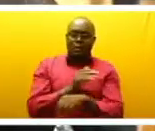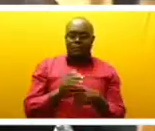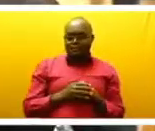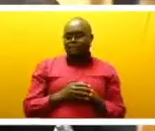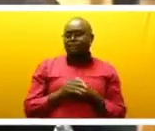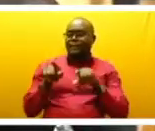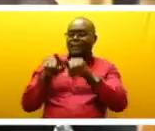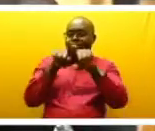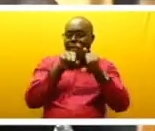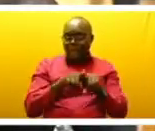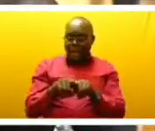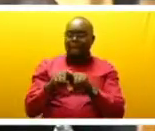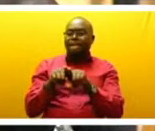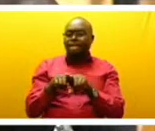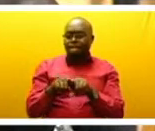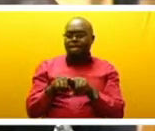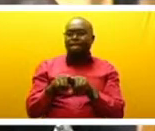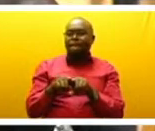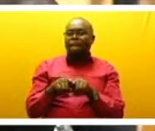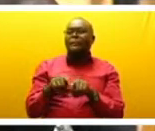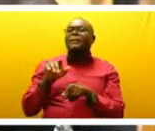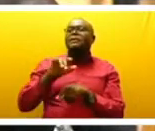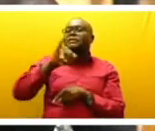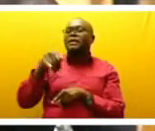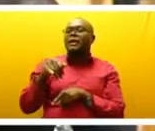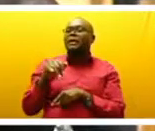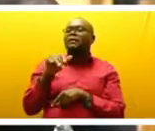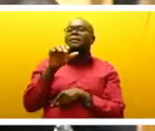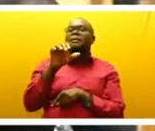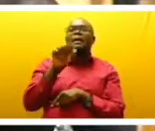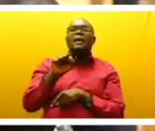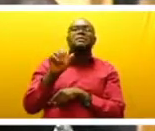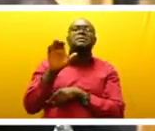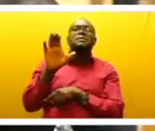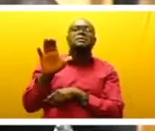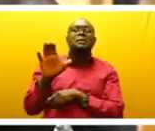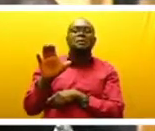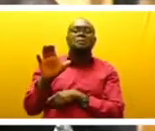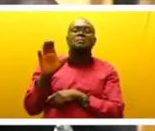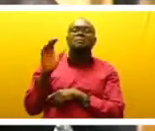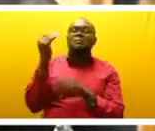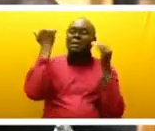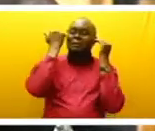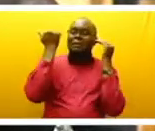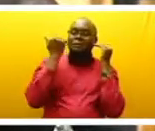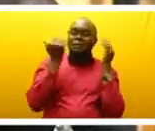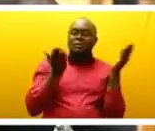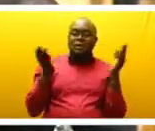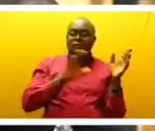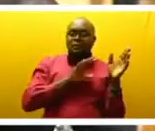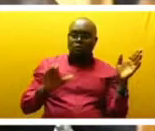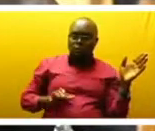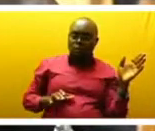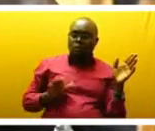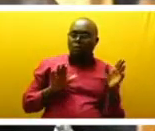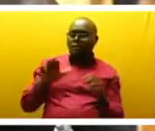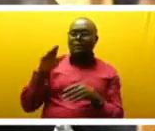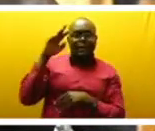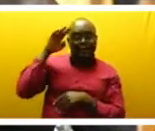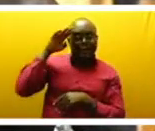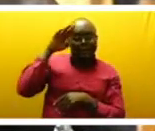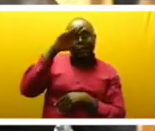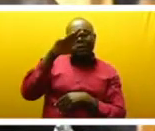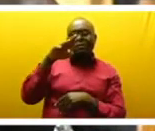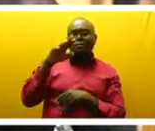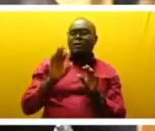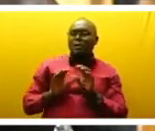similar, milady, to the JSC, the Judicial Service Commission, which in theory is a corporate